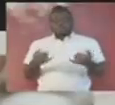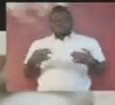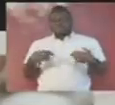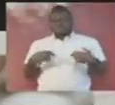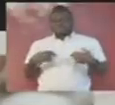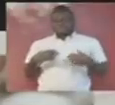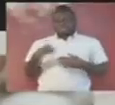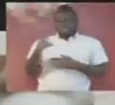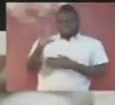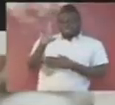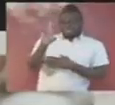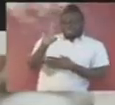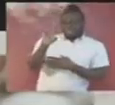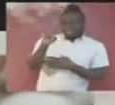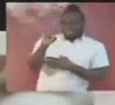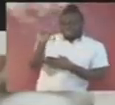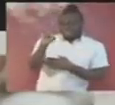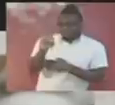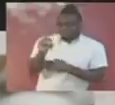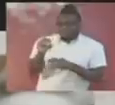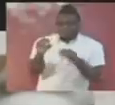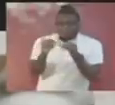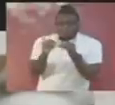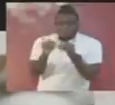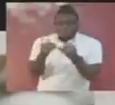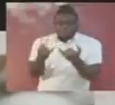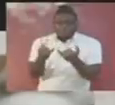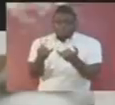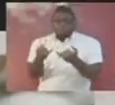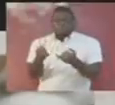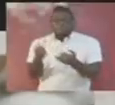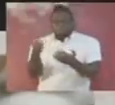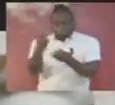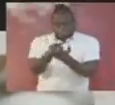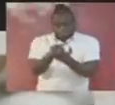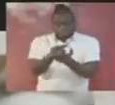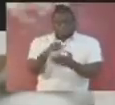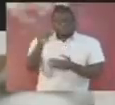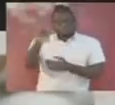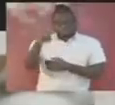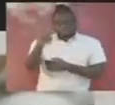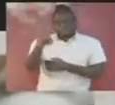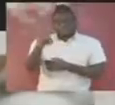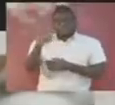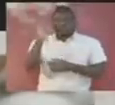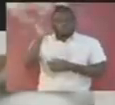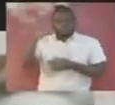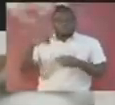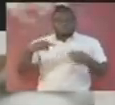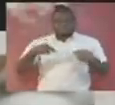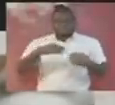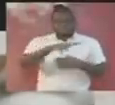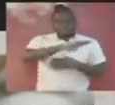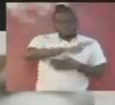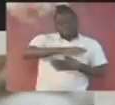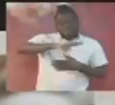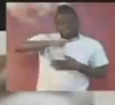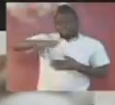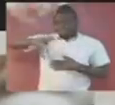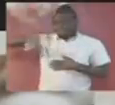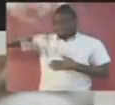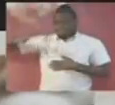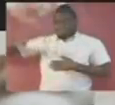So we have a wide variety of vaccines that will be coming up in the near future. Of